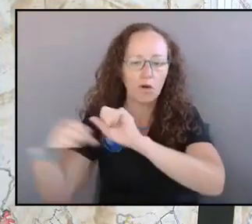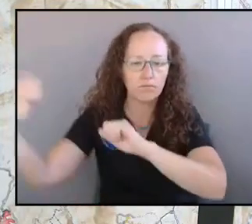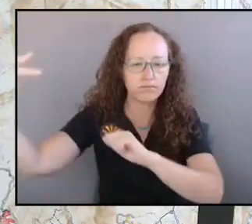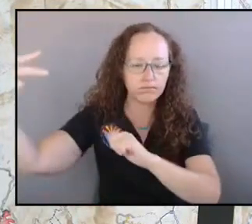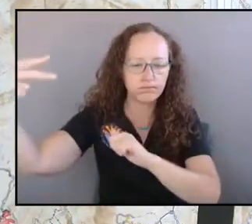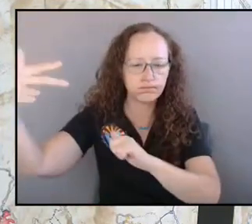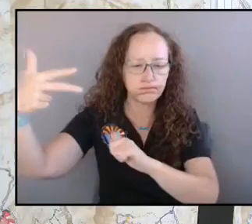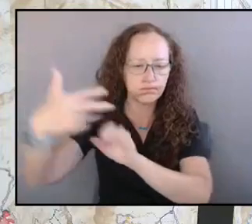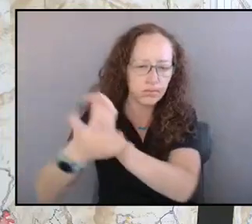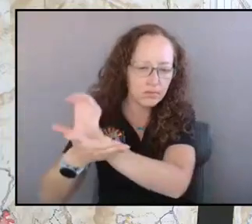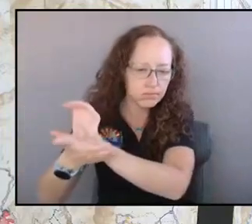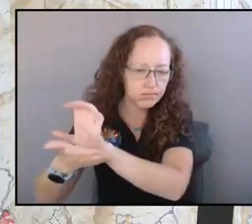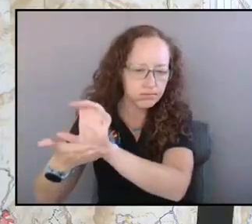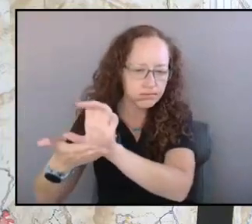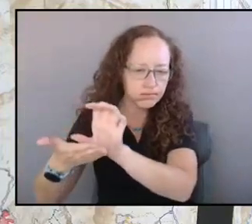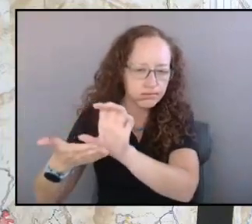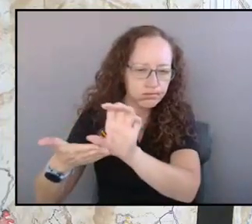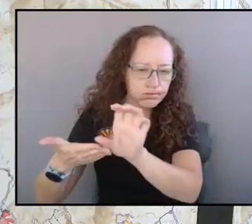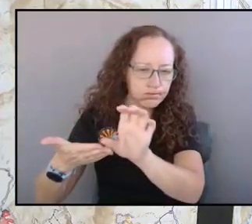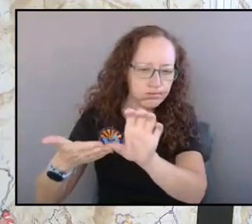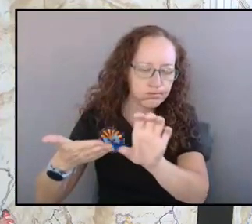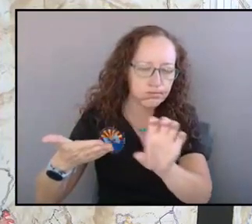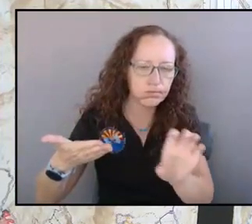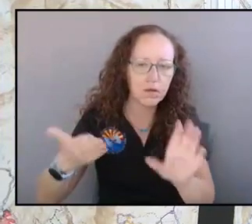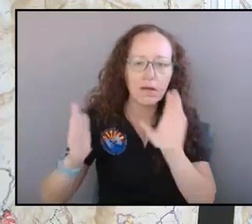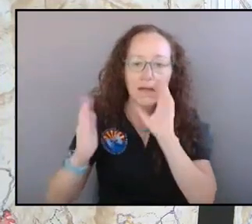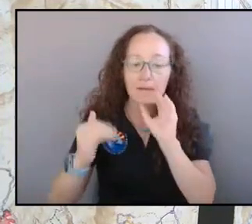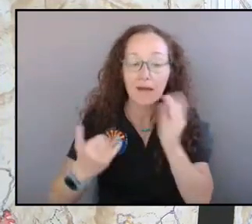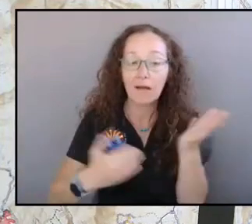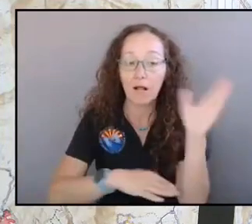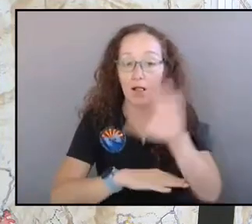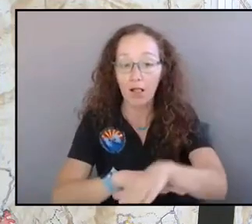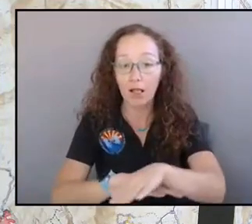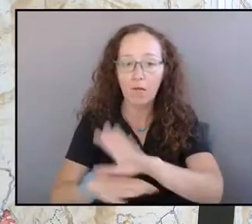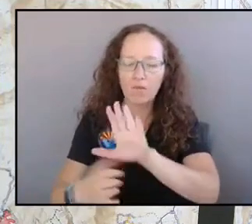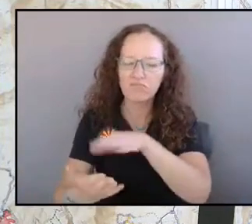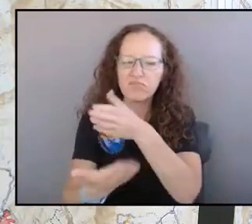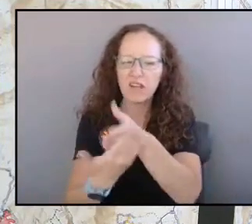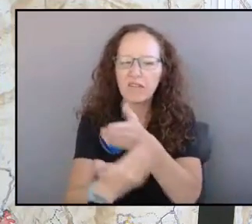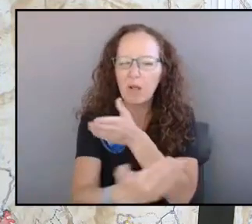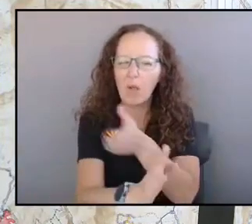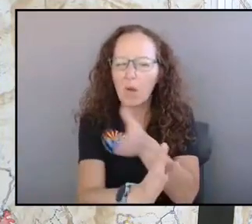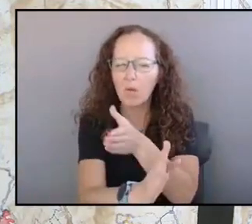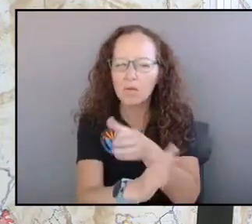Point by the end of the operational period today. Contingent with that effort,